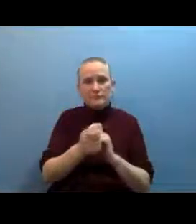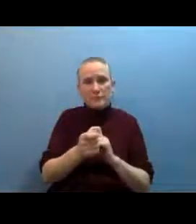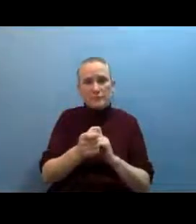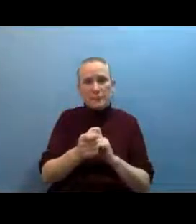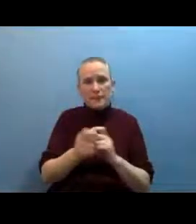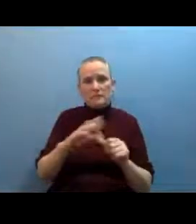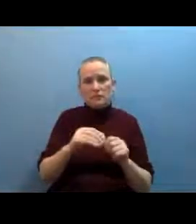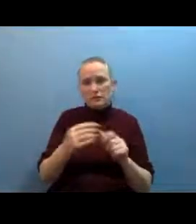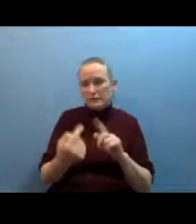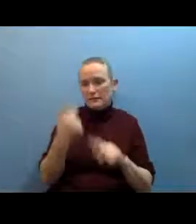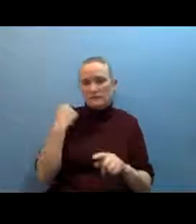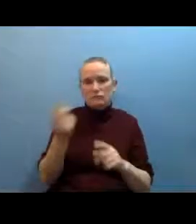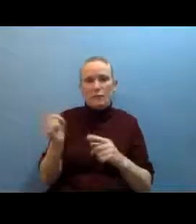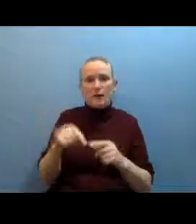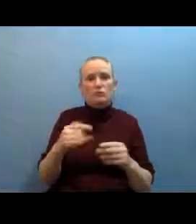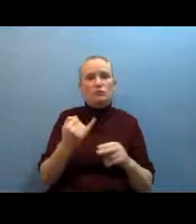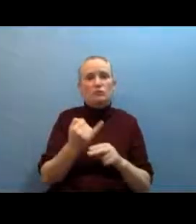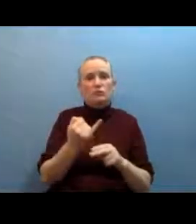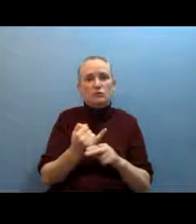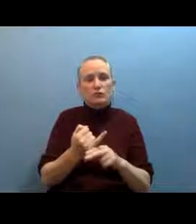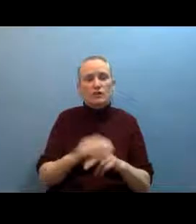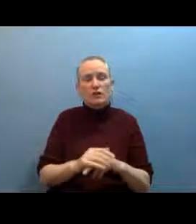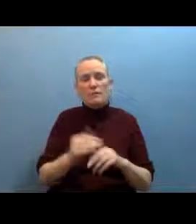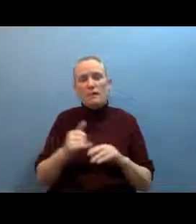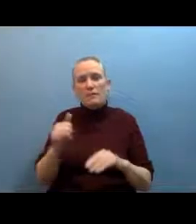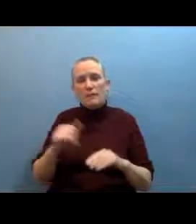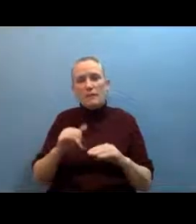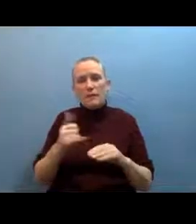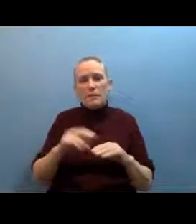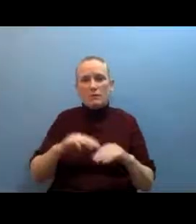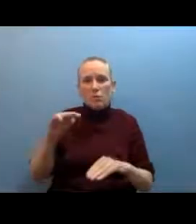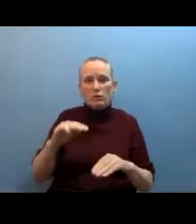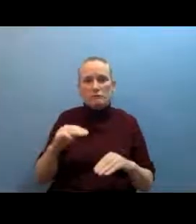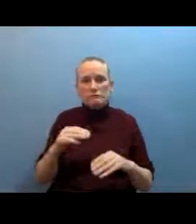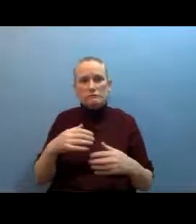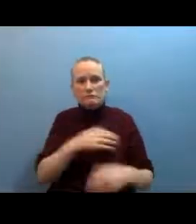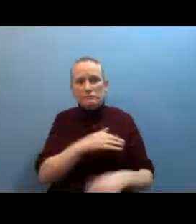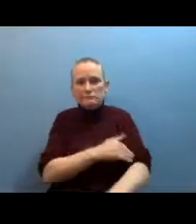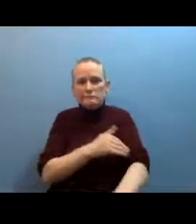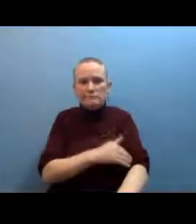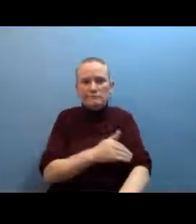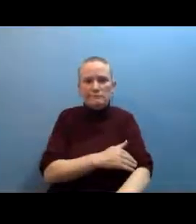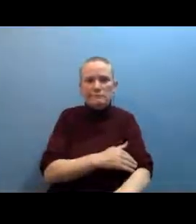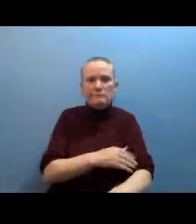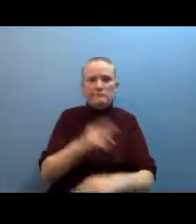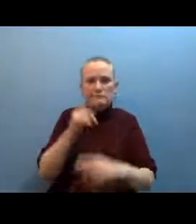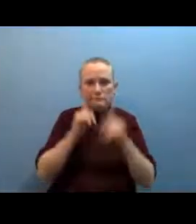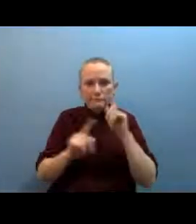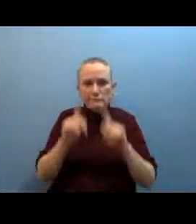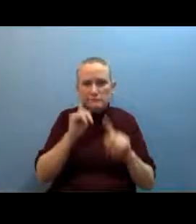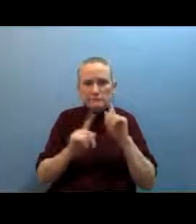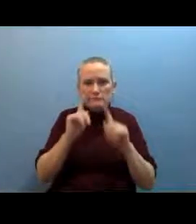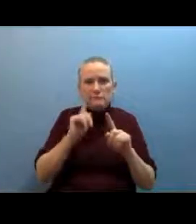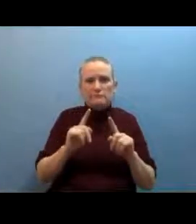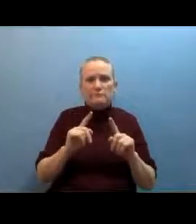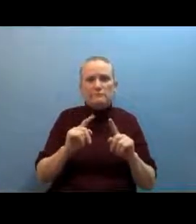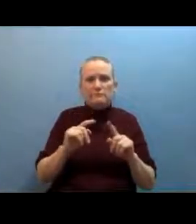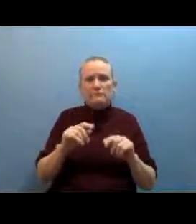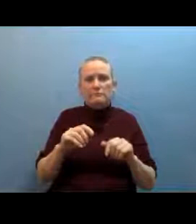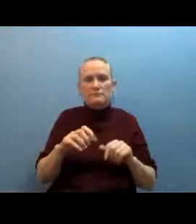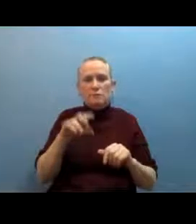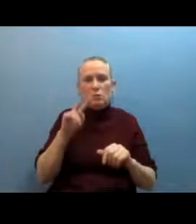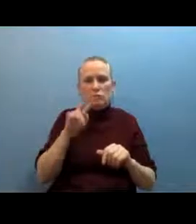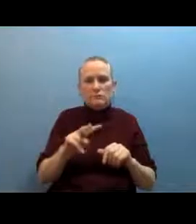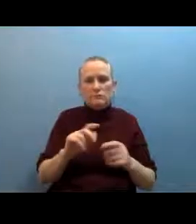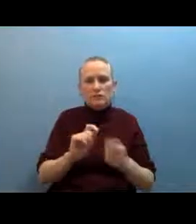school. So they might be a bit more irritable or tearful. Have you noticed a change in motivation? Maybe somebody who was very studious and engaged